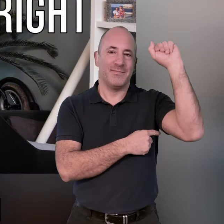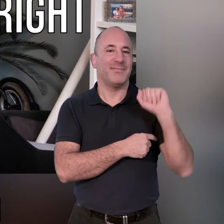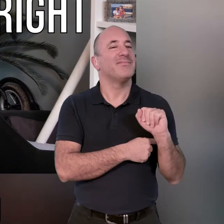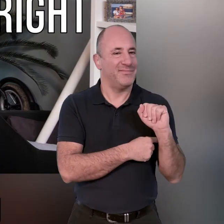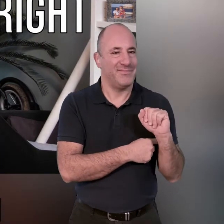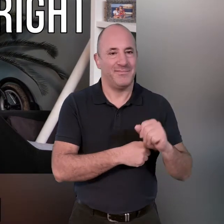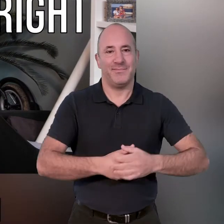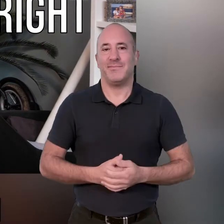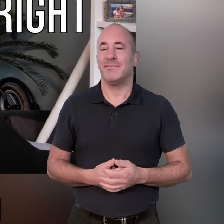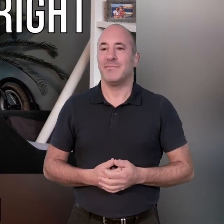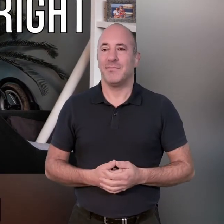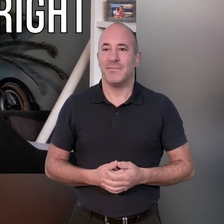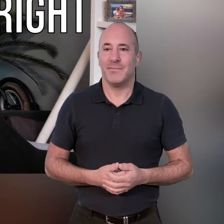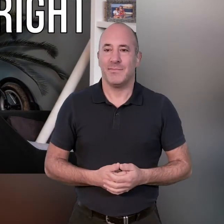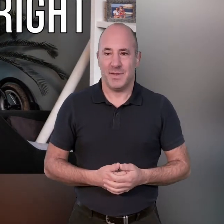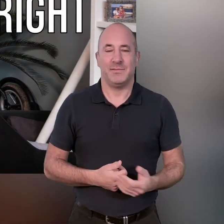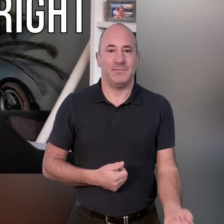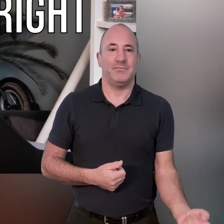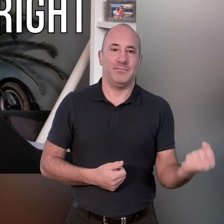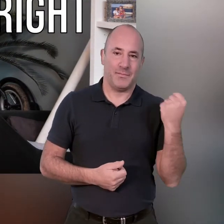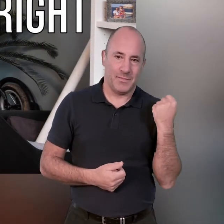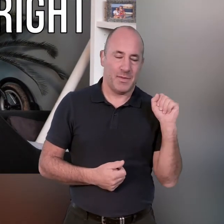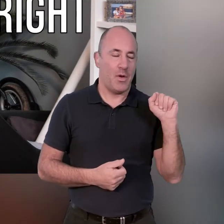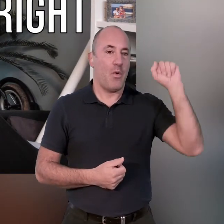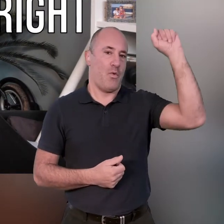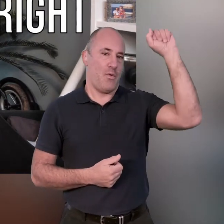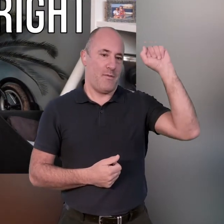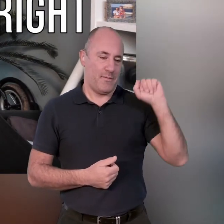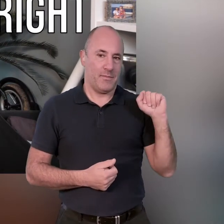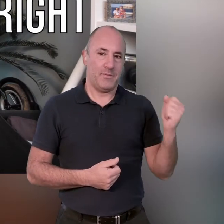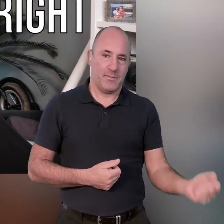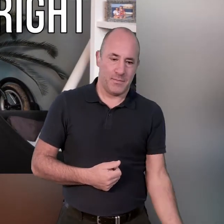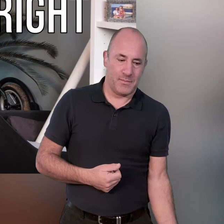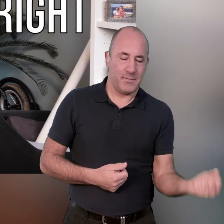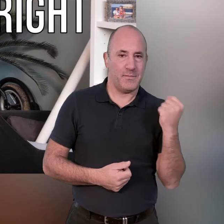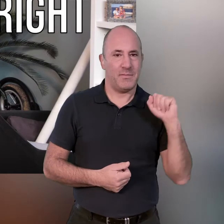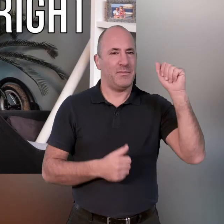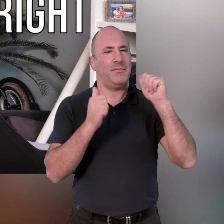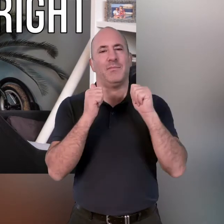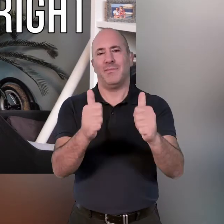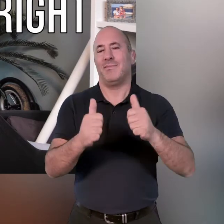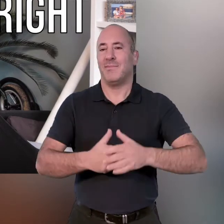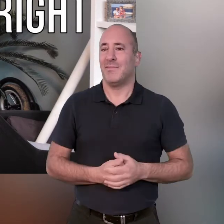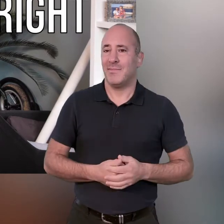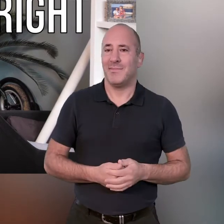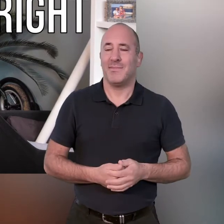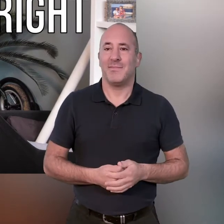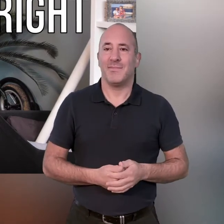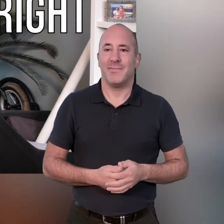bicep curls to overhead press. So curling it up, overhead. Good work.